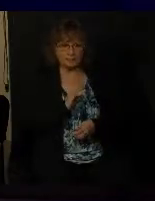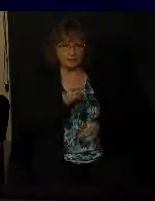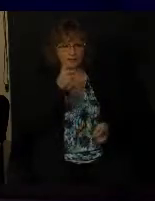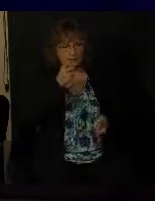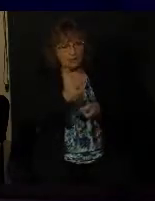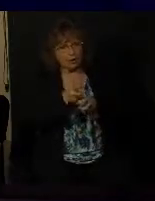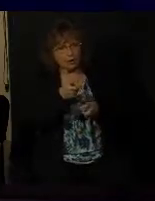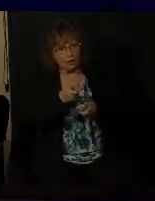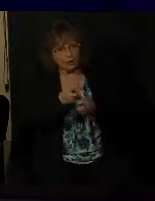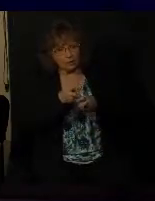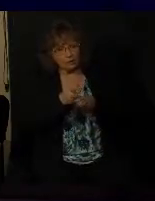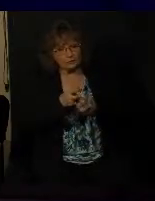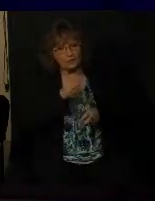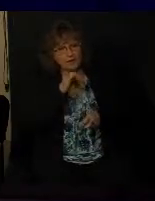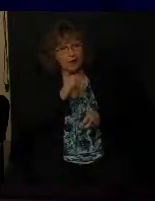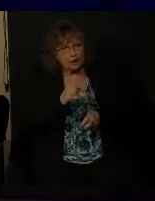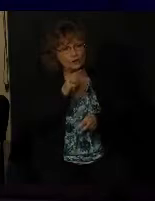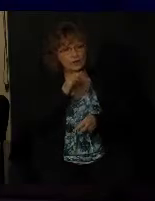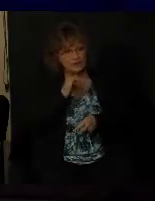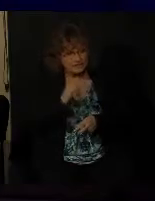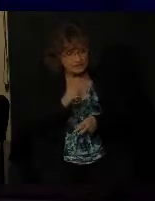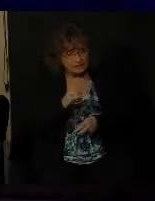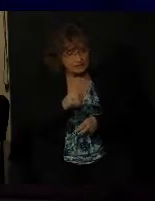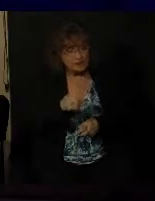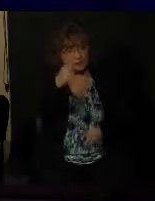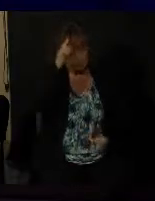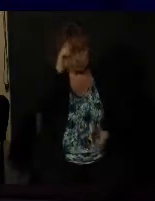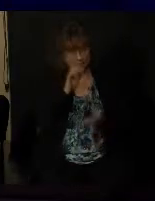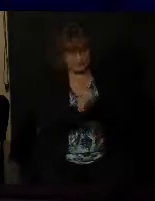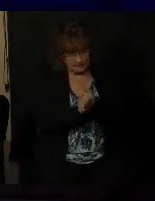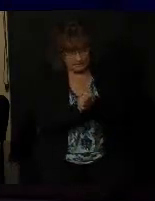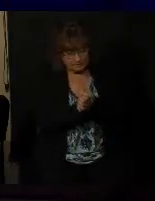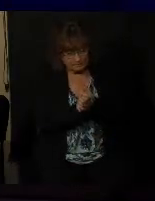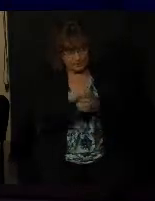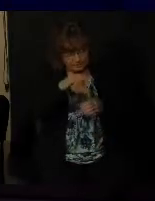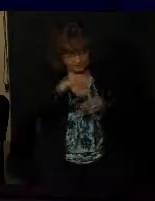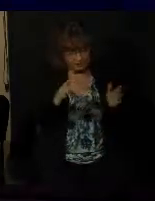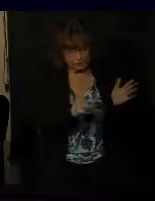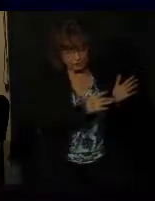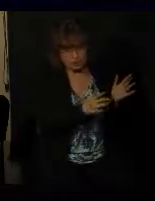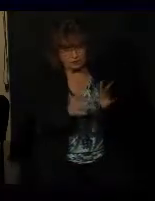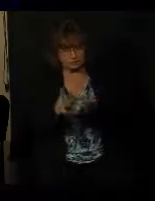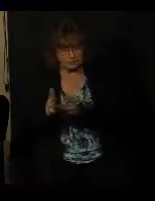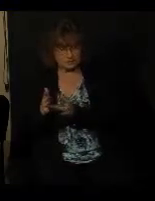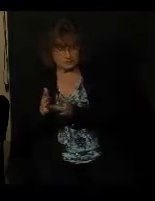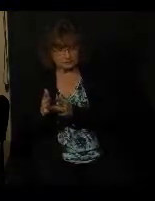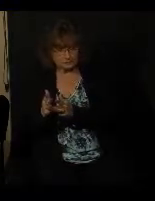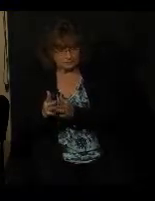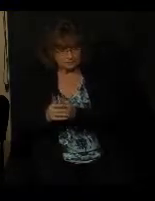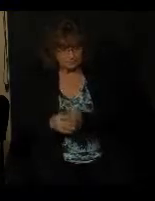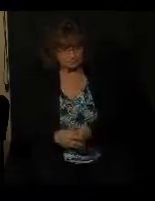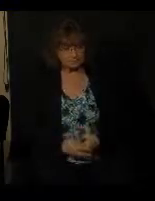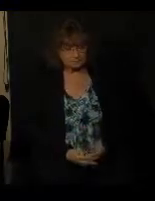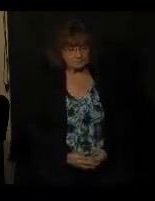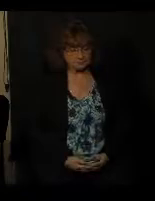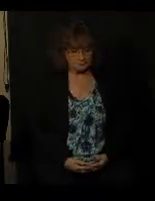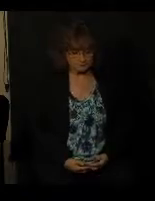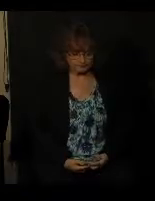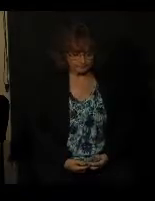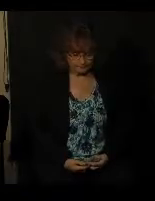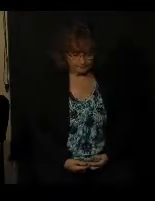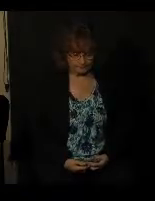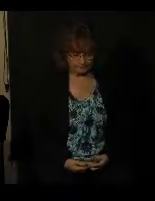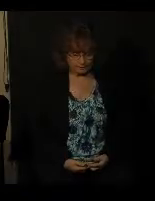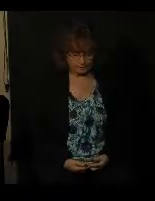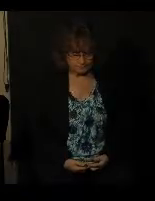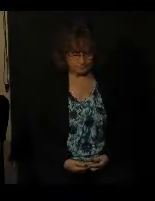home. But all of her friends and in her high school, they all knew who God was, and they all went to vacation Bible school, and you said prayer before, you said a